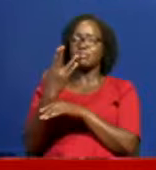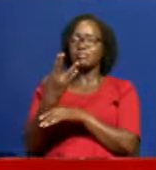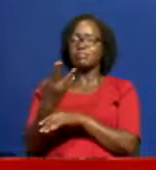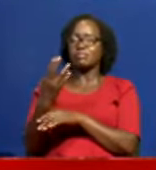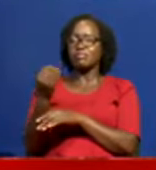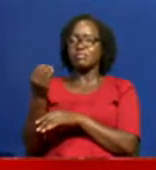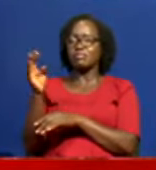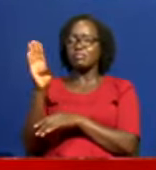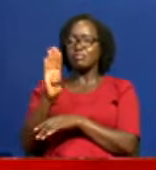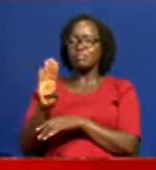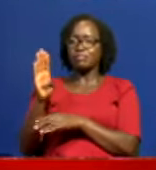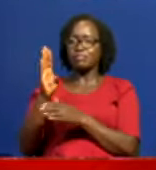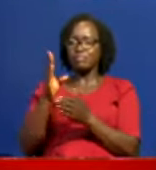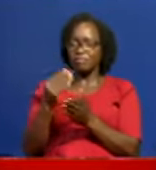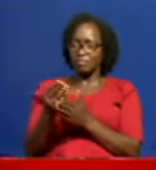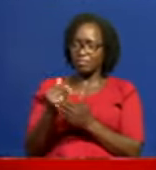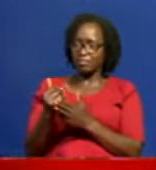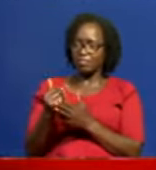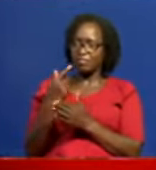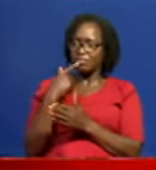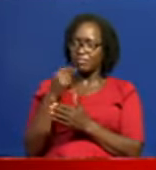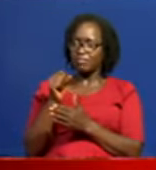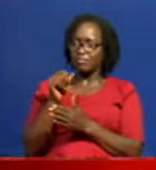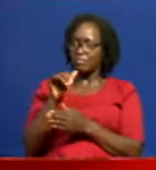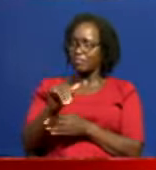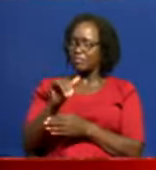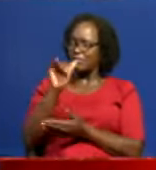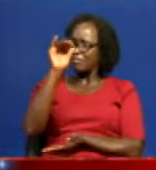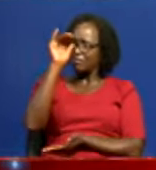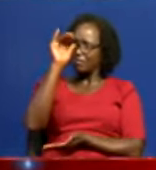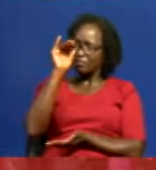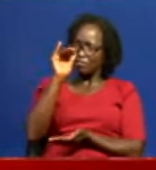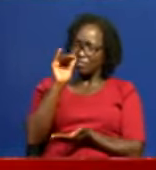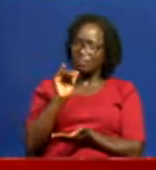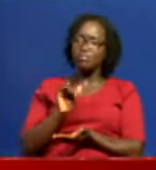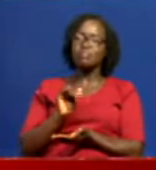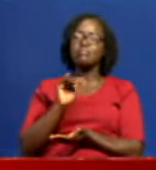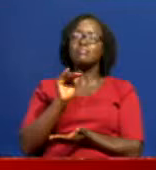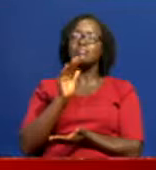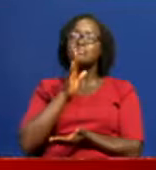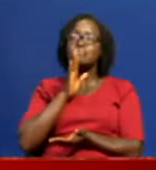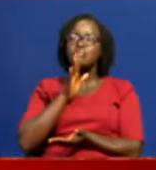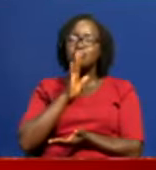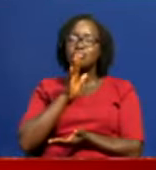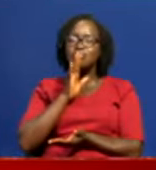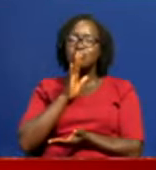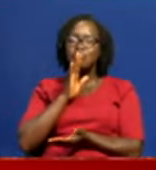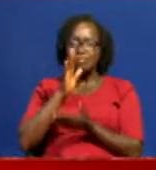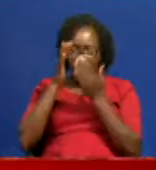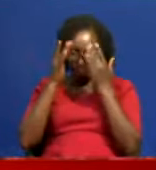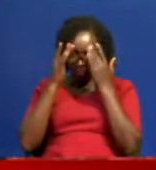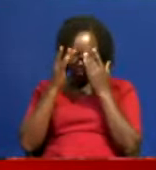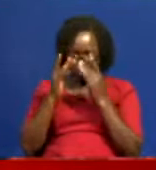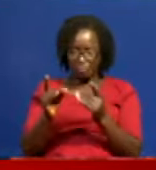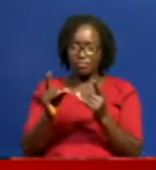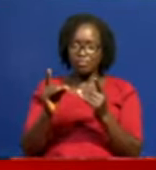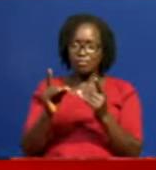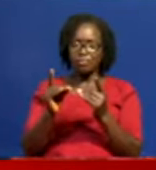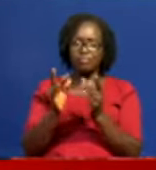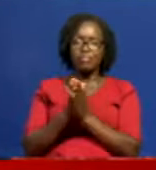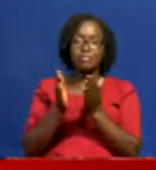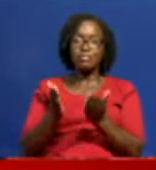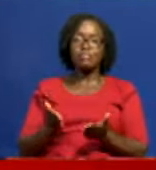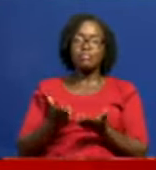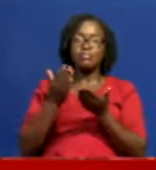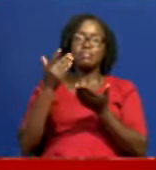400 billion shillings so as to reduce our borrowing. We decided to enhance